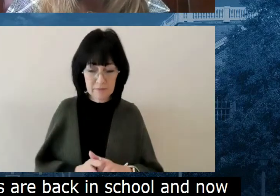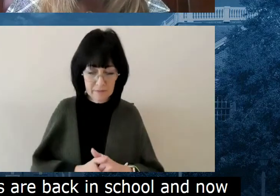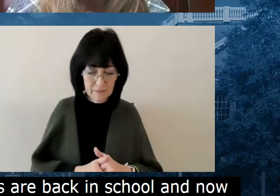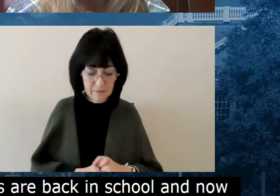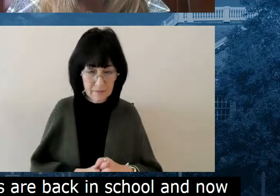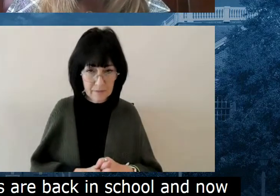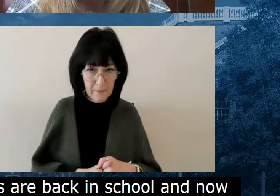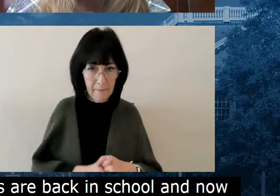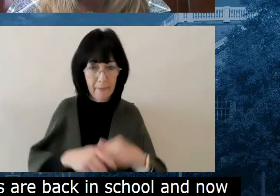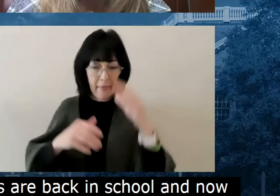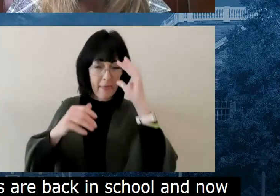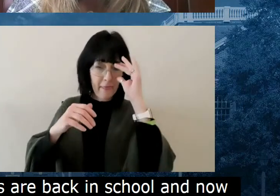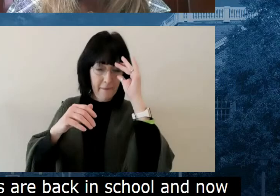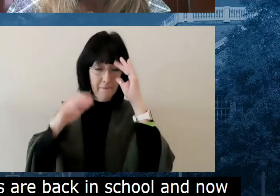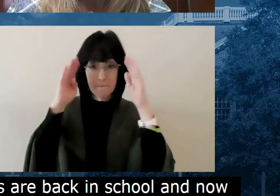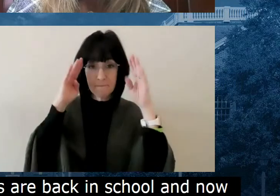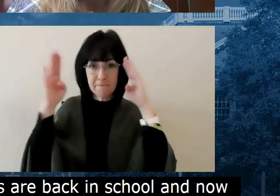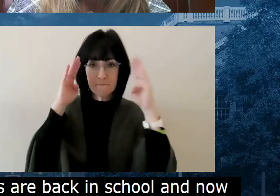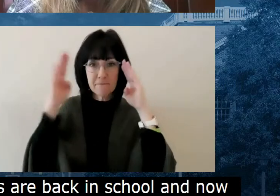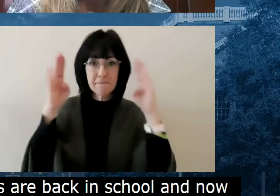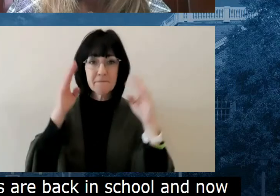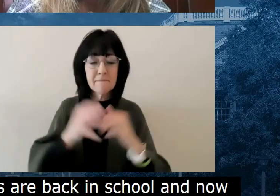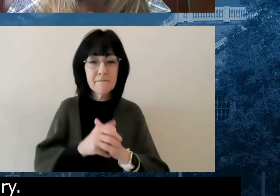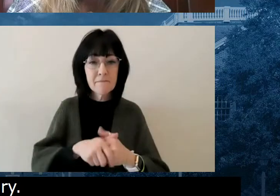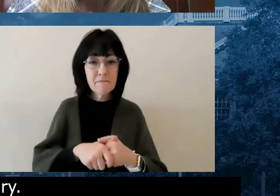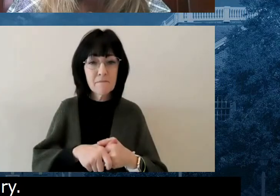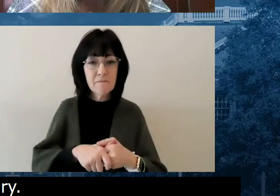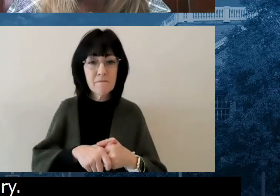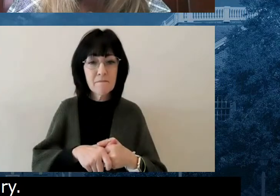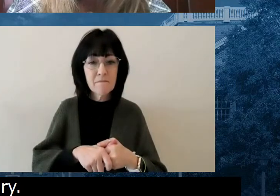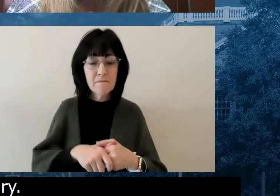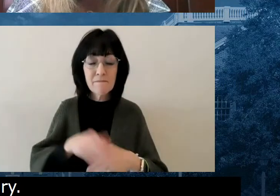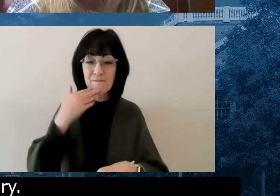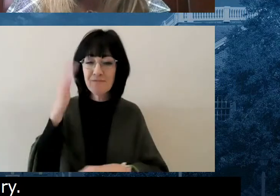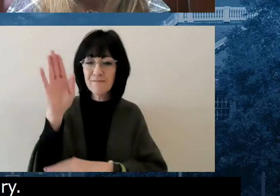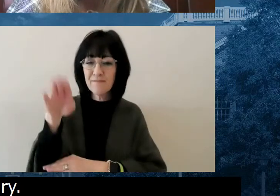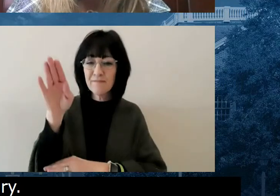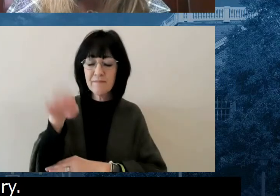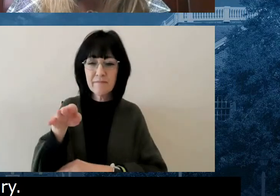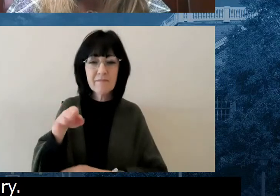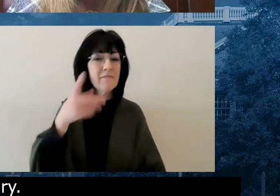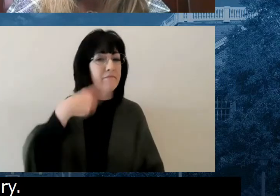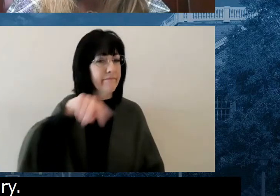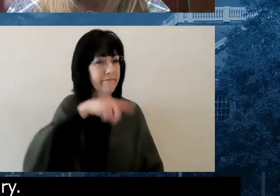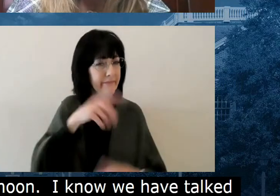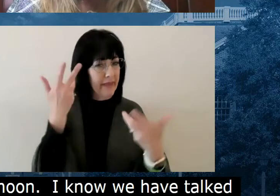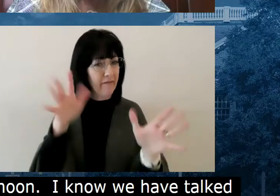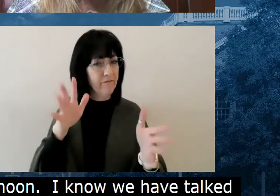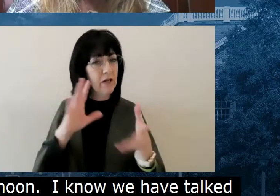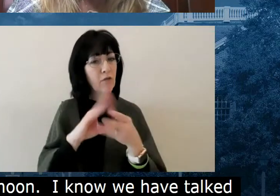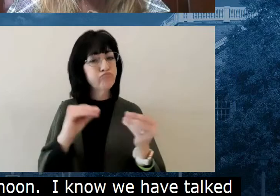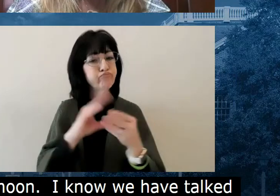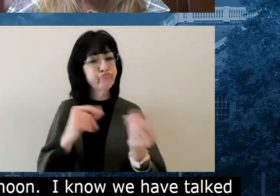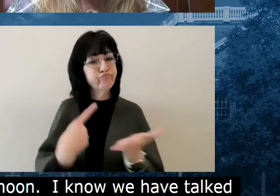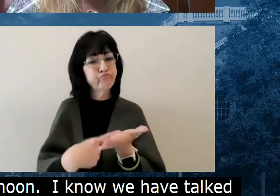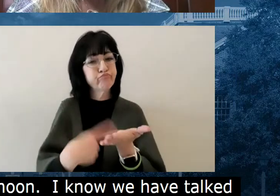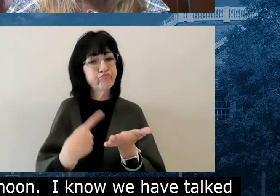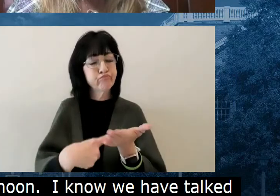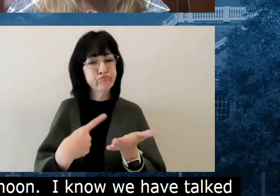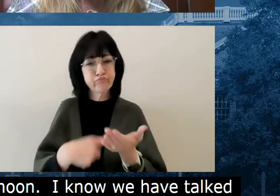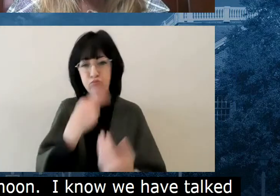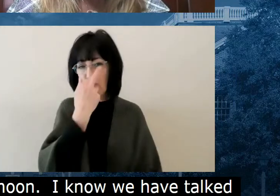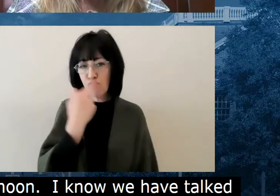Hi, everyone. Good afternoon. I know we talk a lot about restaurants. I wanted to ask how this would